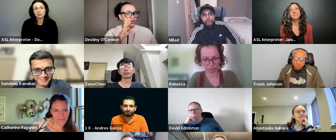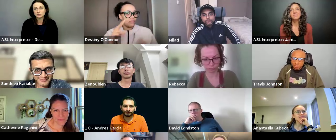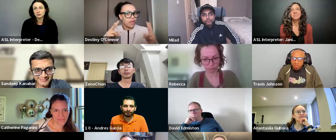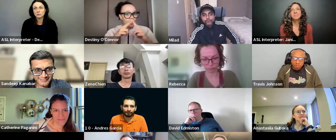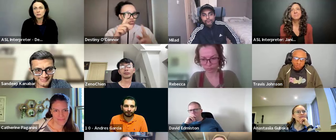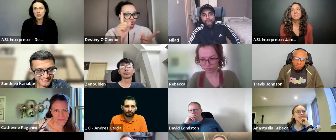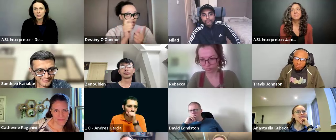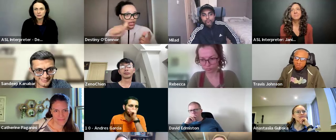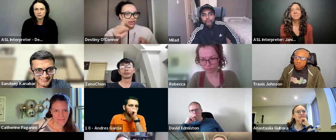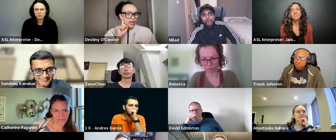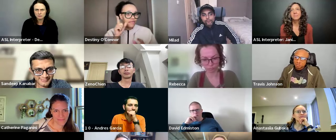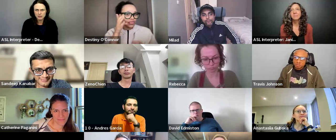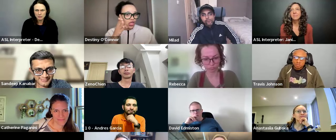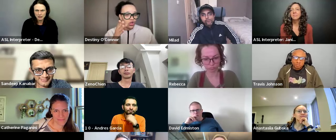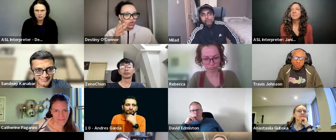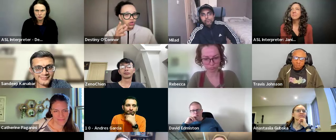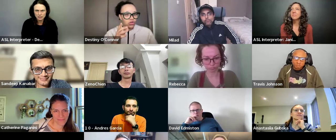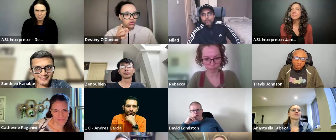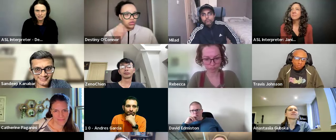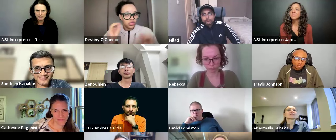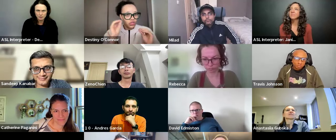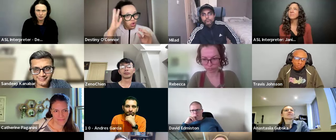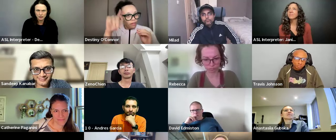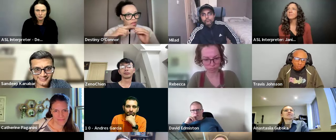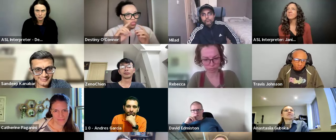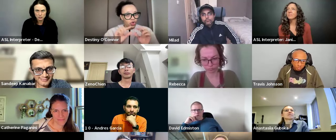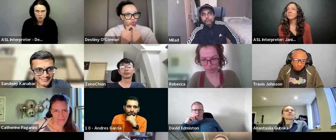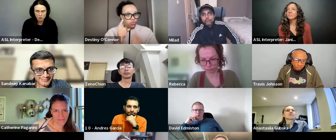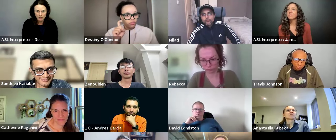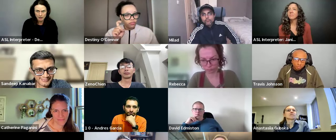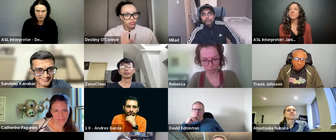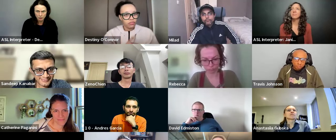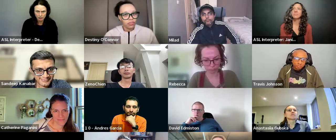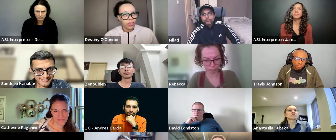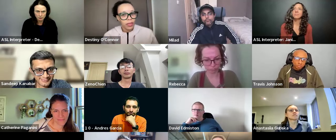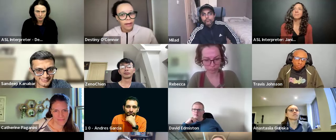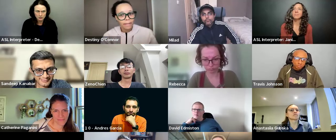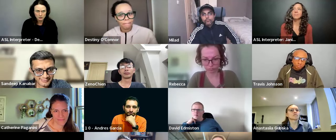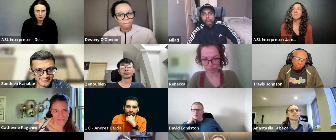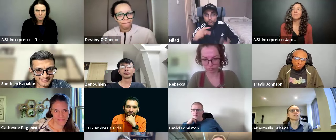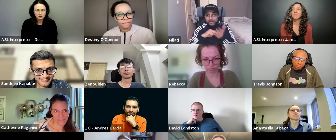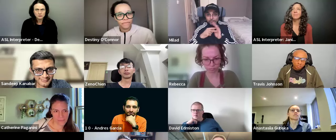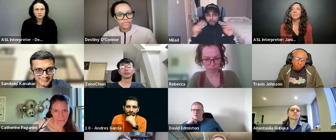were shocked. So Milad, in Paris, did you meet any deaf people there who didn't know about our working group?